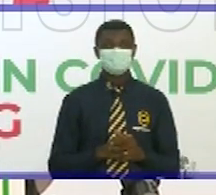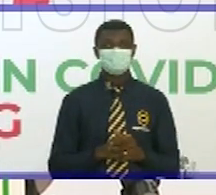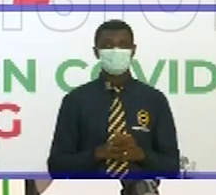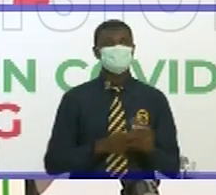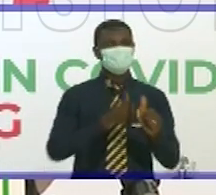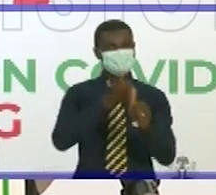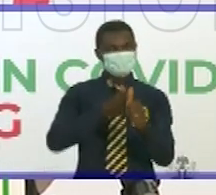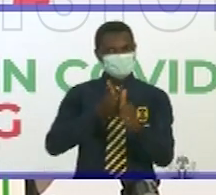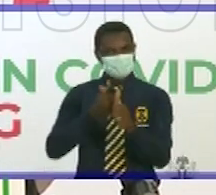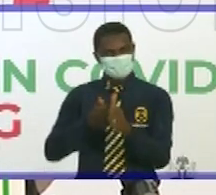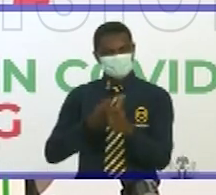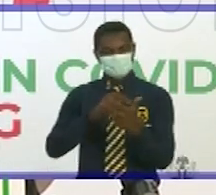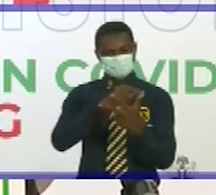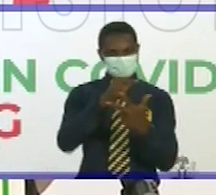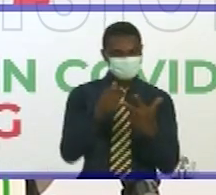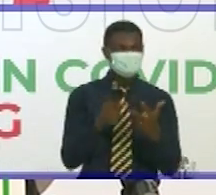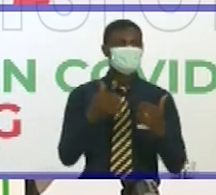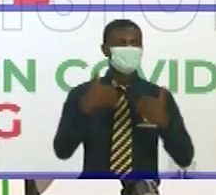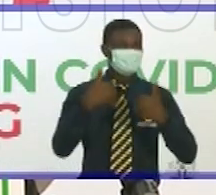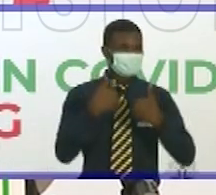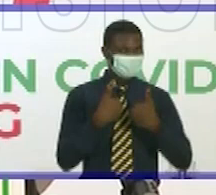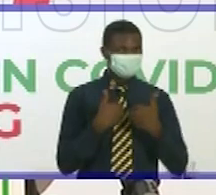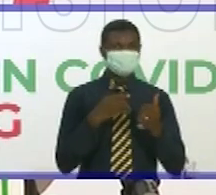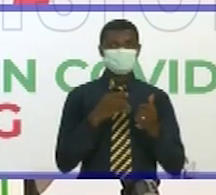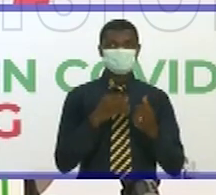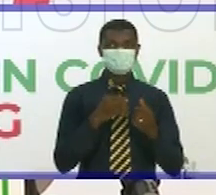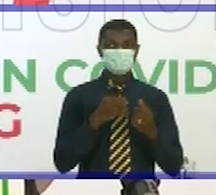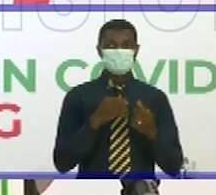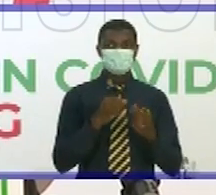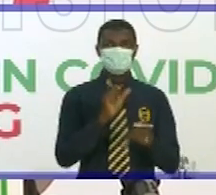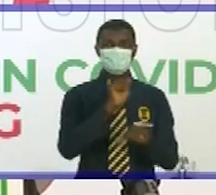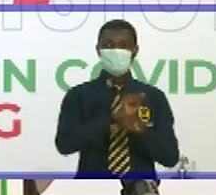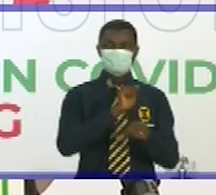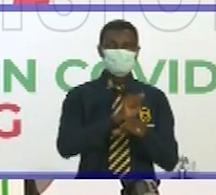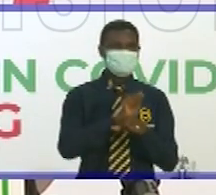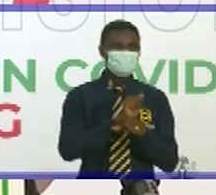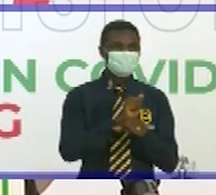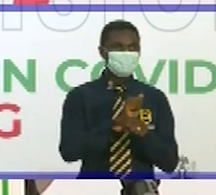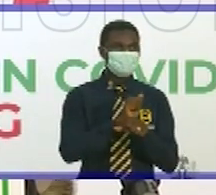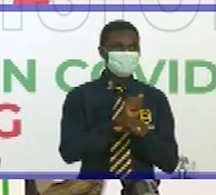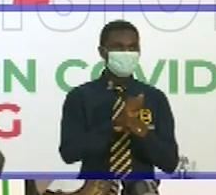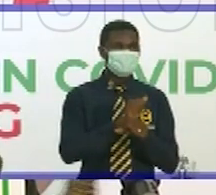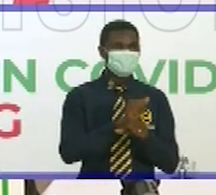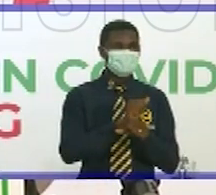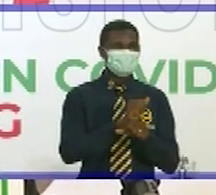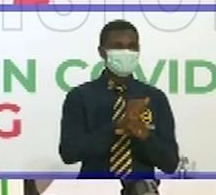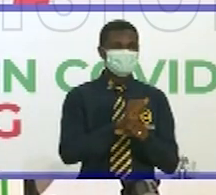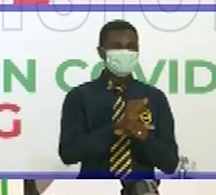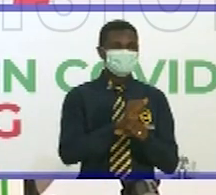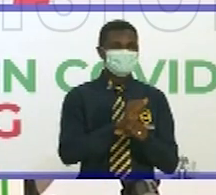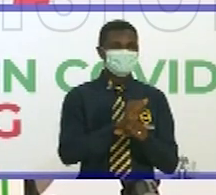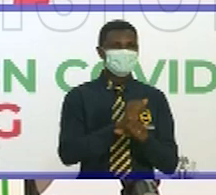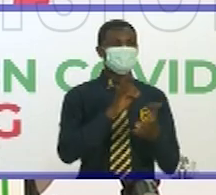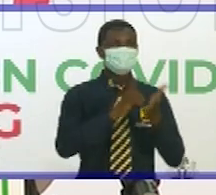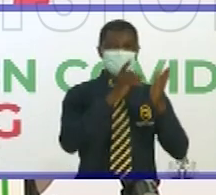awon ijoba meta yen de ni o ma n gba dokita na sise so eto ta ba gbele fun